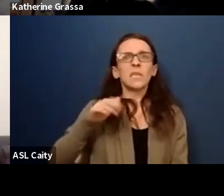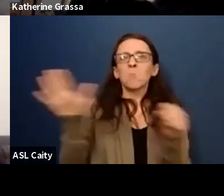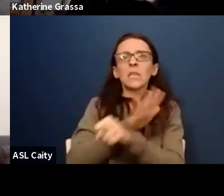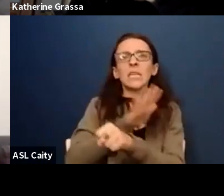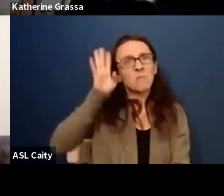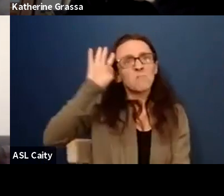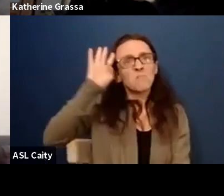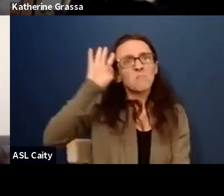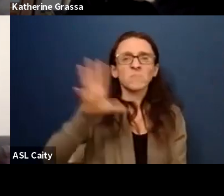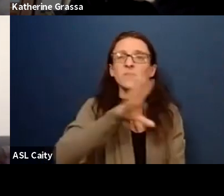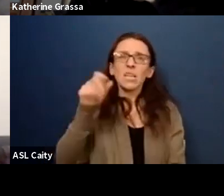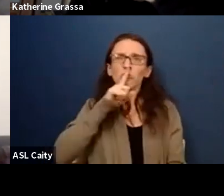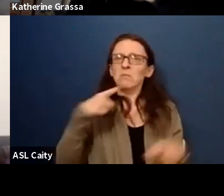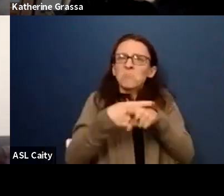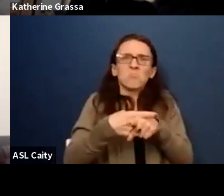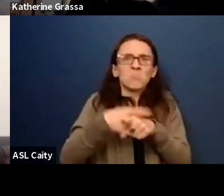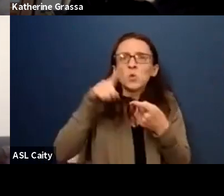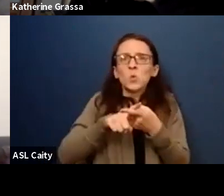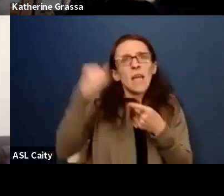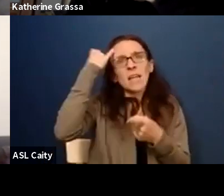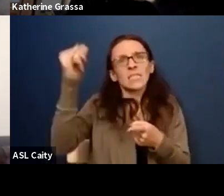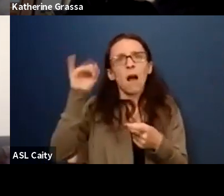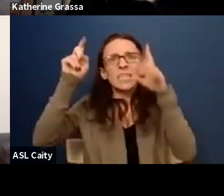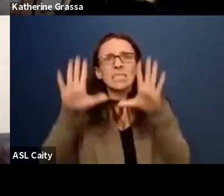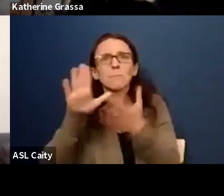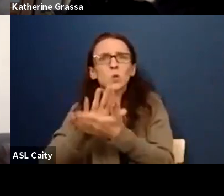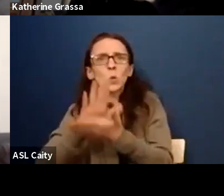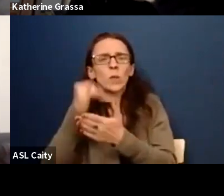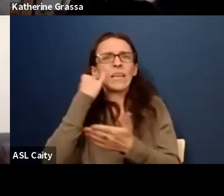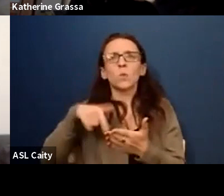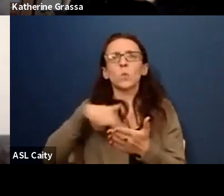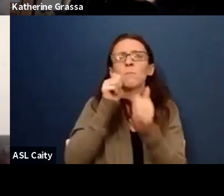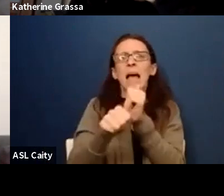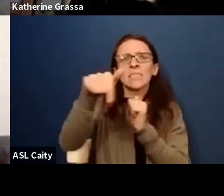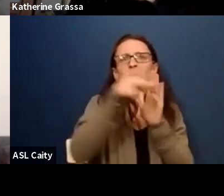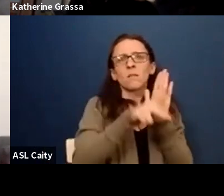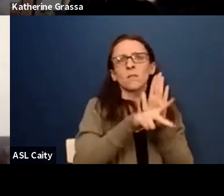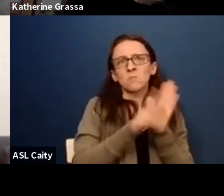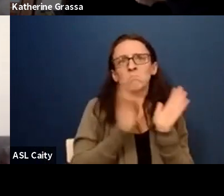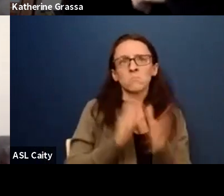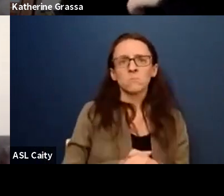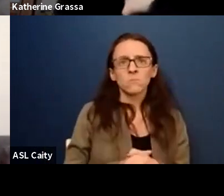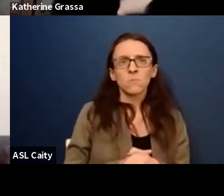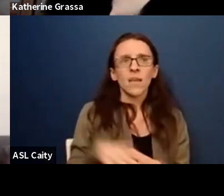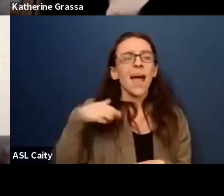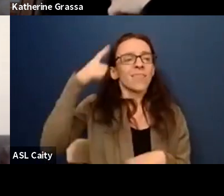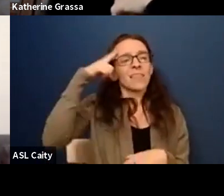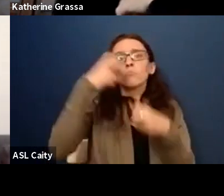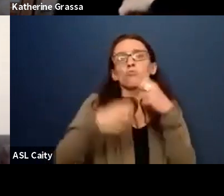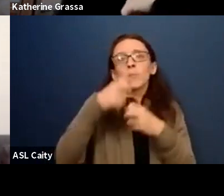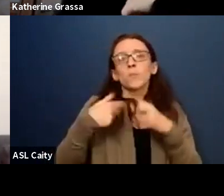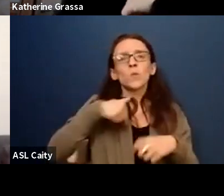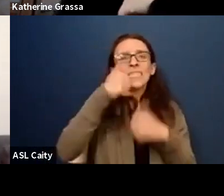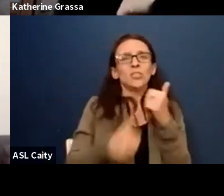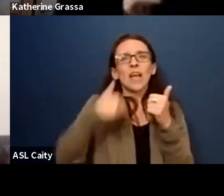and antithetical to the nature of exam schools to do this policy. And I think the challenge is that we all have different philosophies